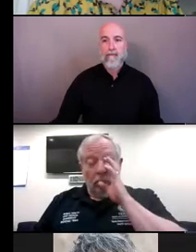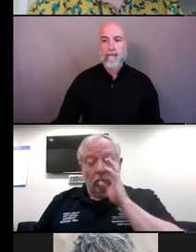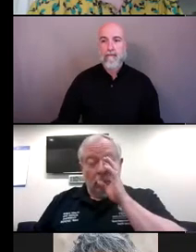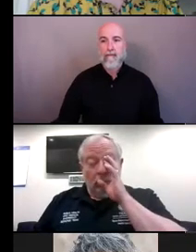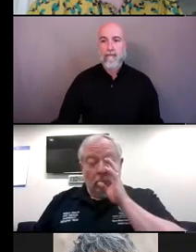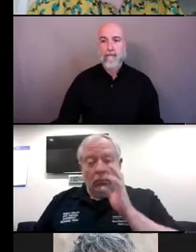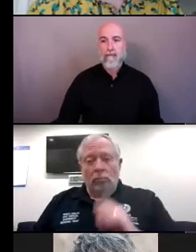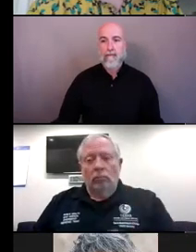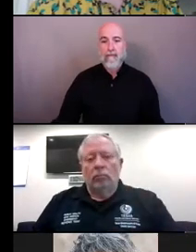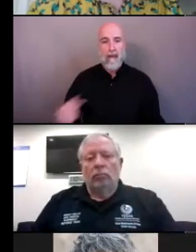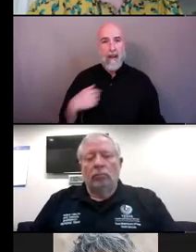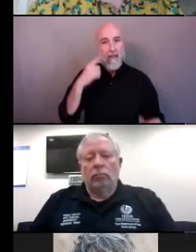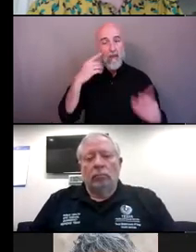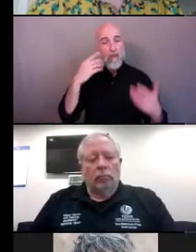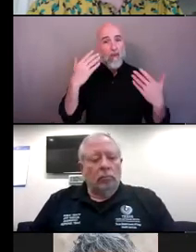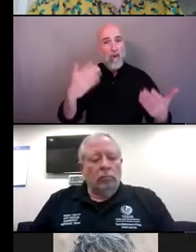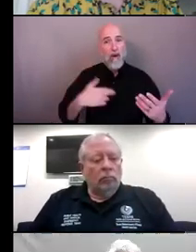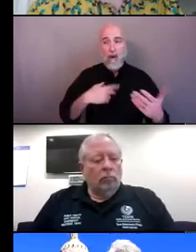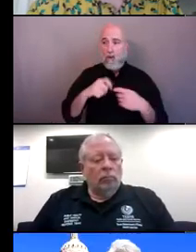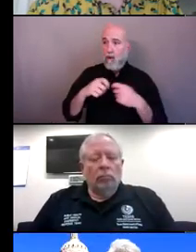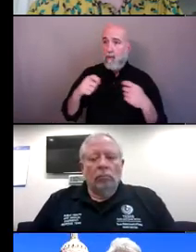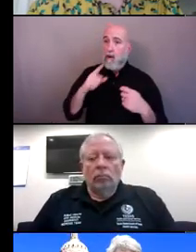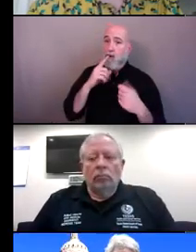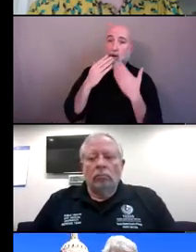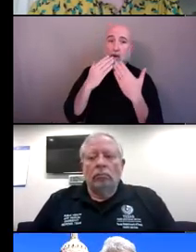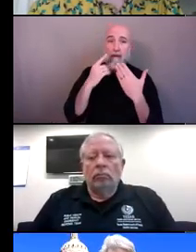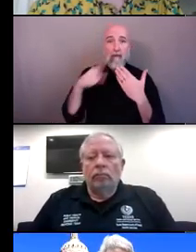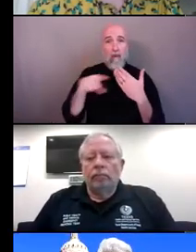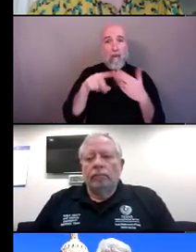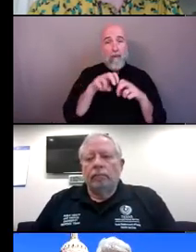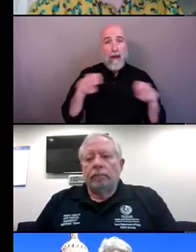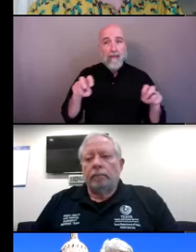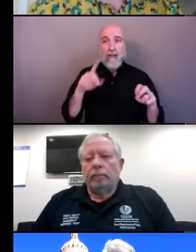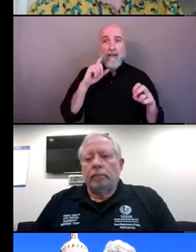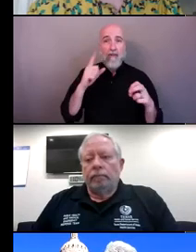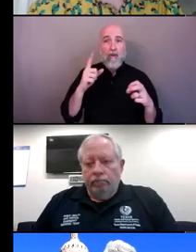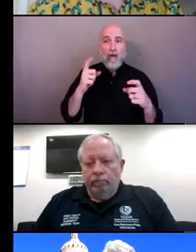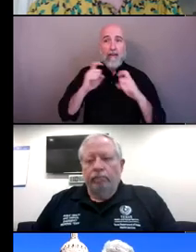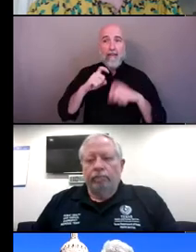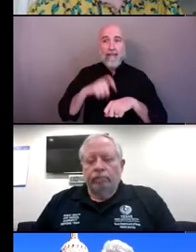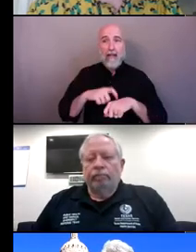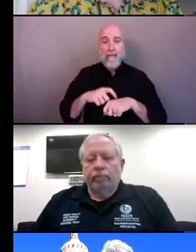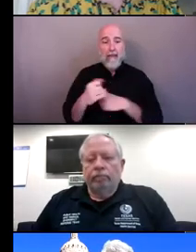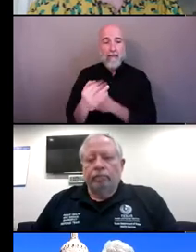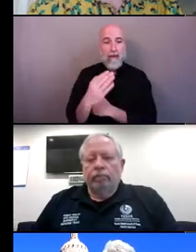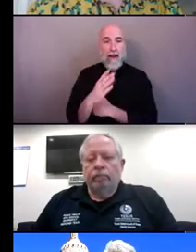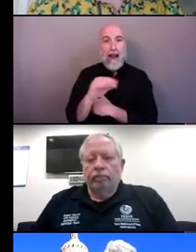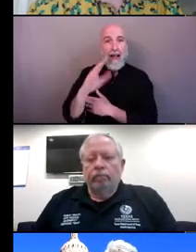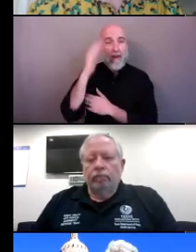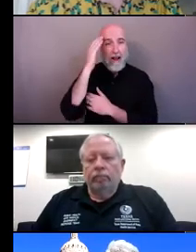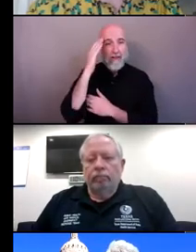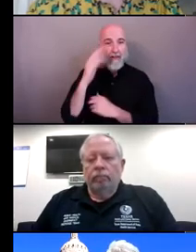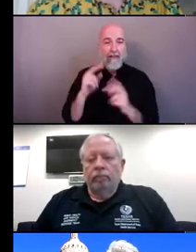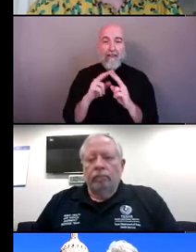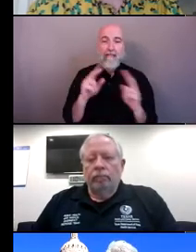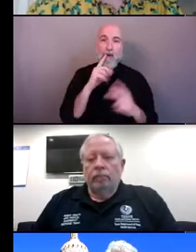Randy, I think we can go ahead and wrap it up. I'm really grateful to all of our panelists for giving us their time this morning and their knowledge. I'm very,